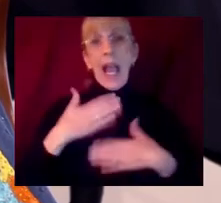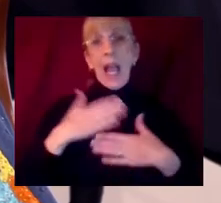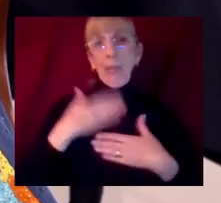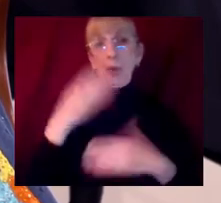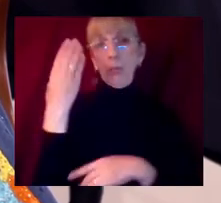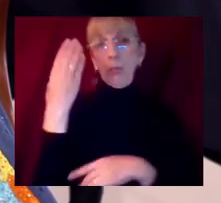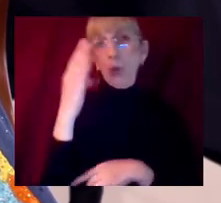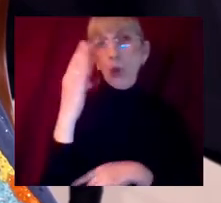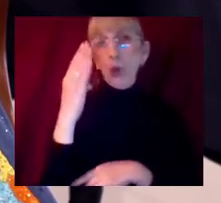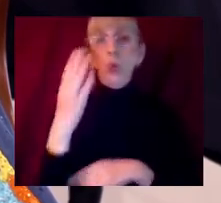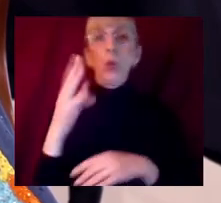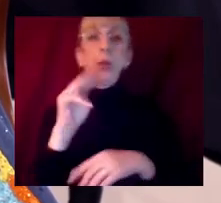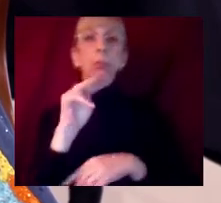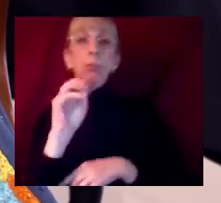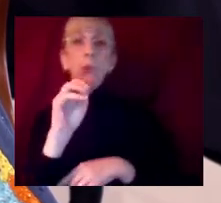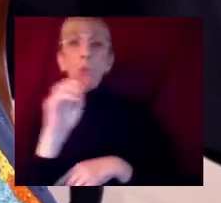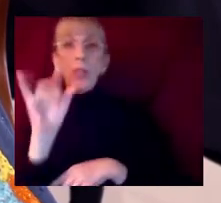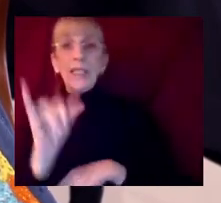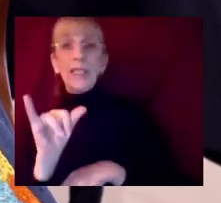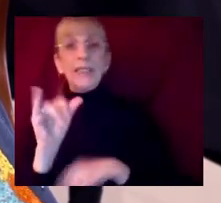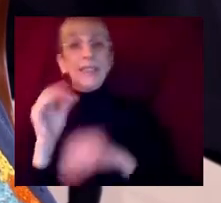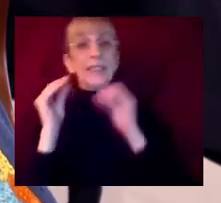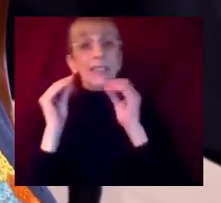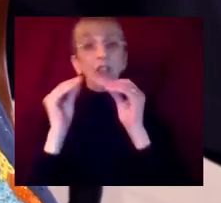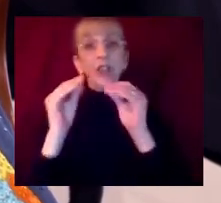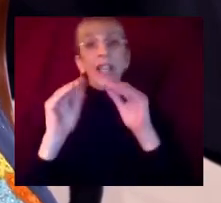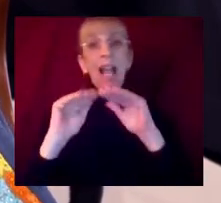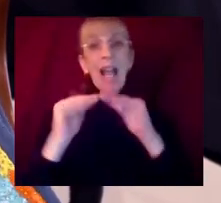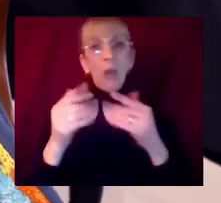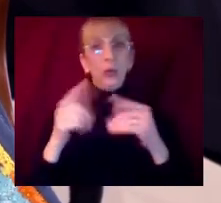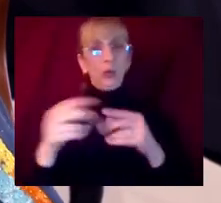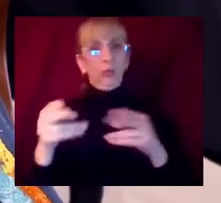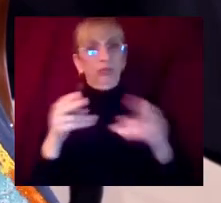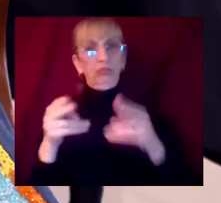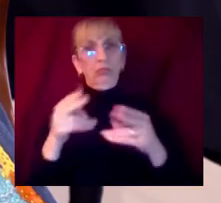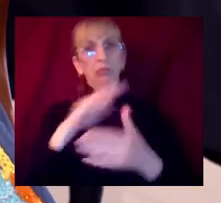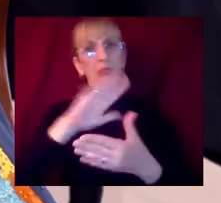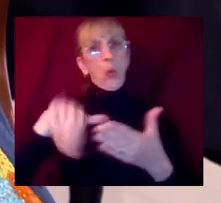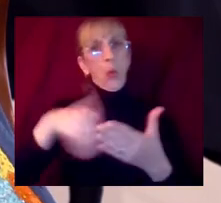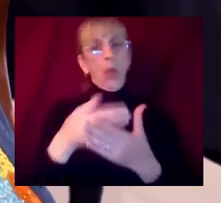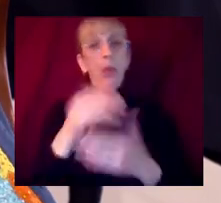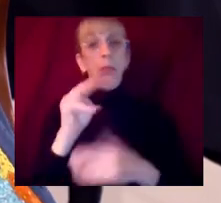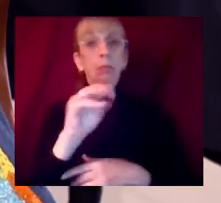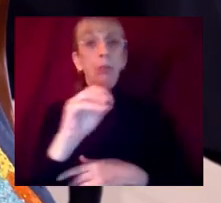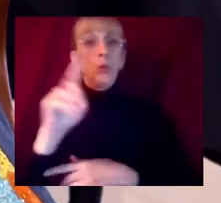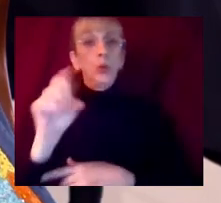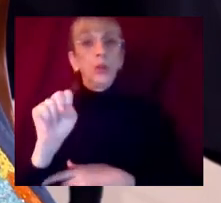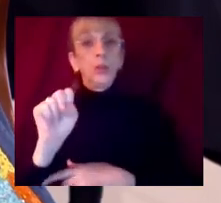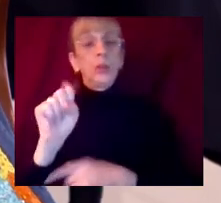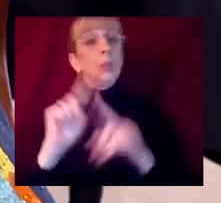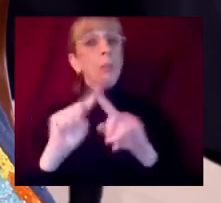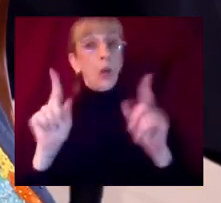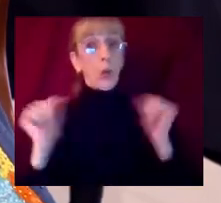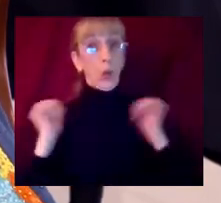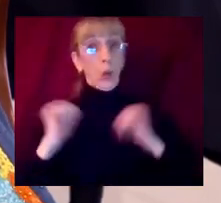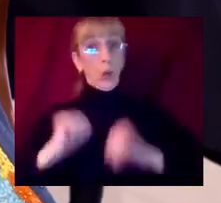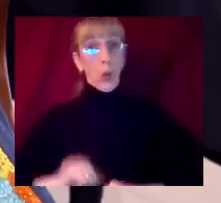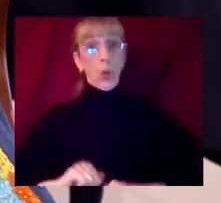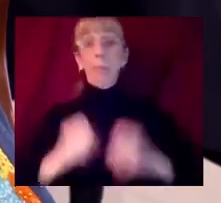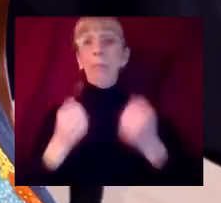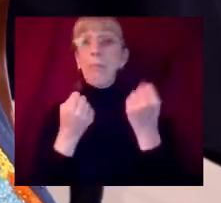moody, and it teaches like how to deal with all those moods. But the Code of Many Colors actually